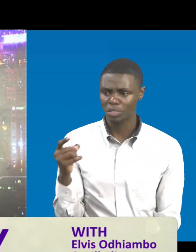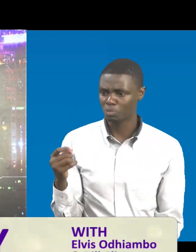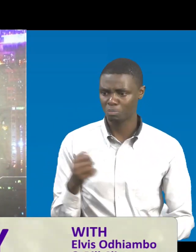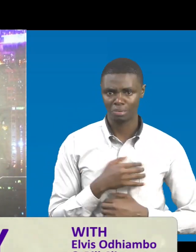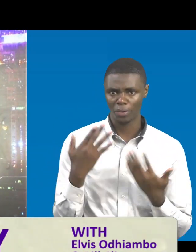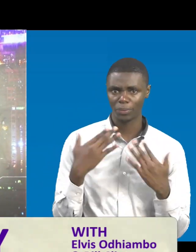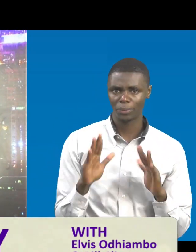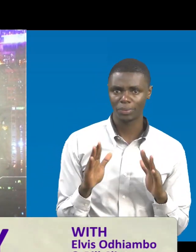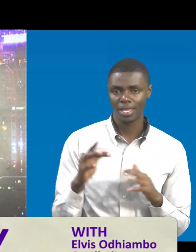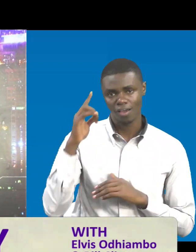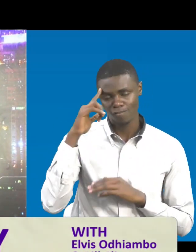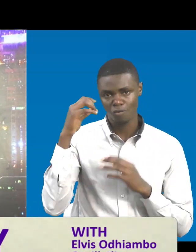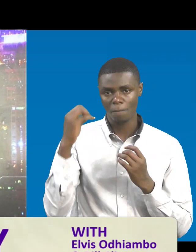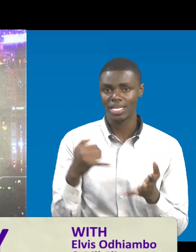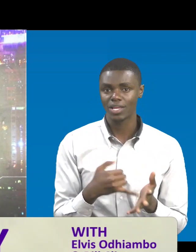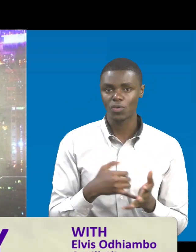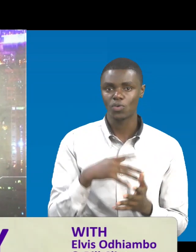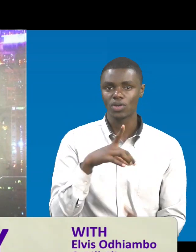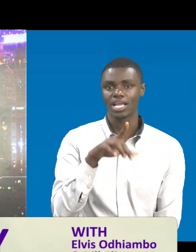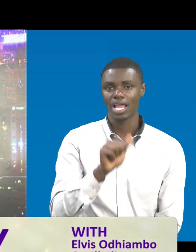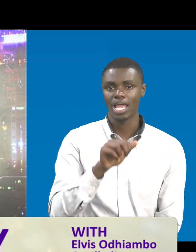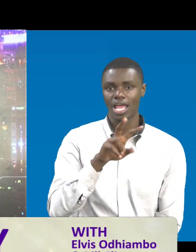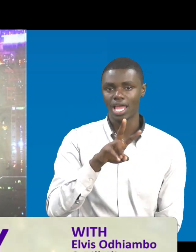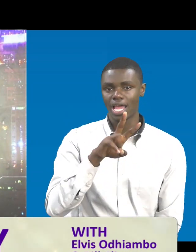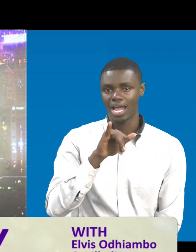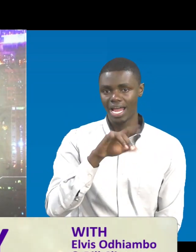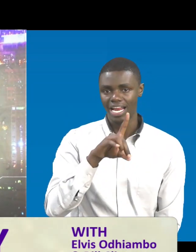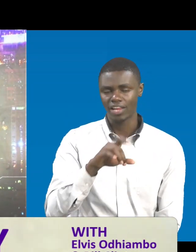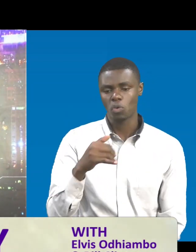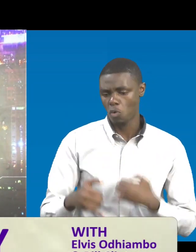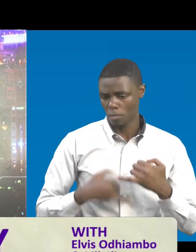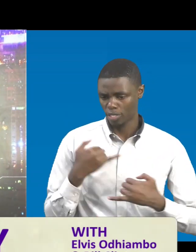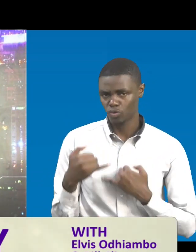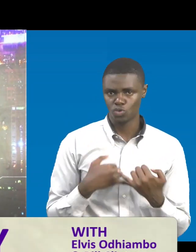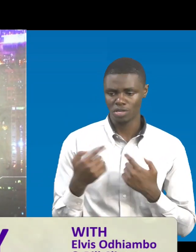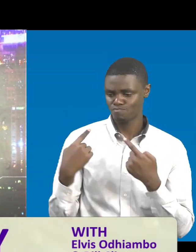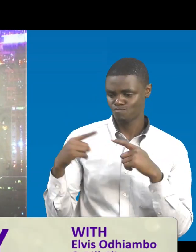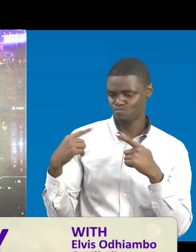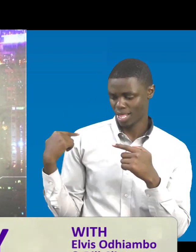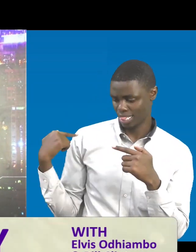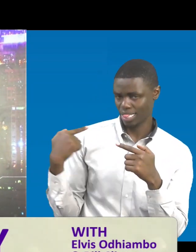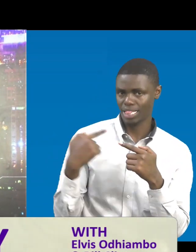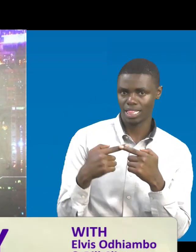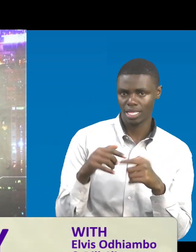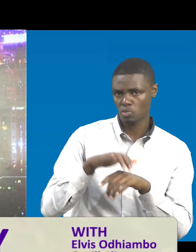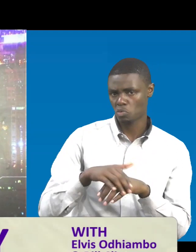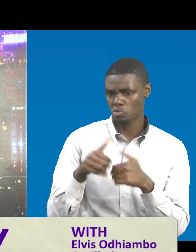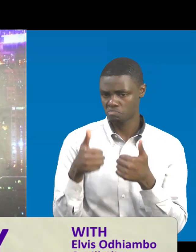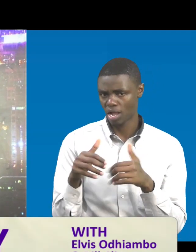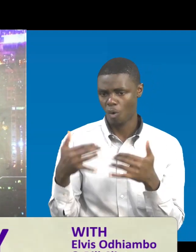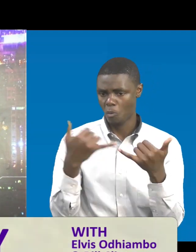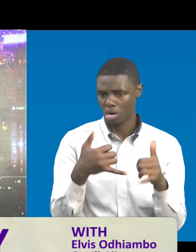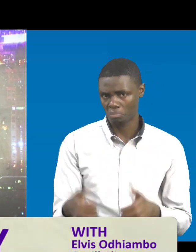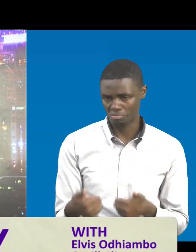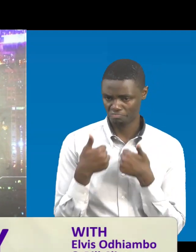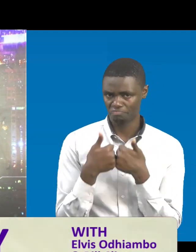surprise for many, including David Moyes, because they have enjoyed quite a run, successful run so far. Good games, the way they are playing their